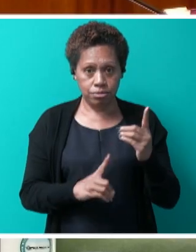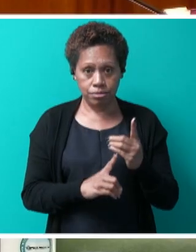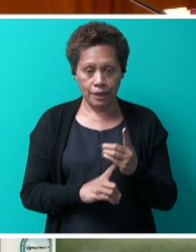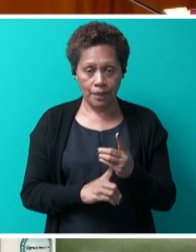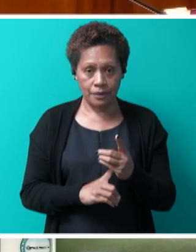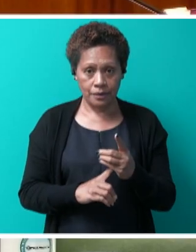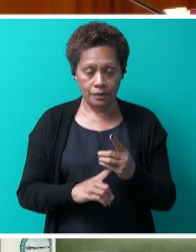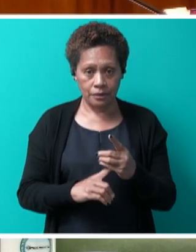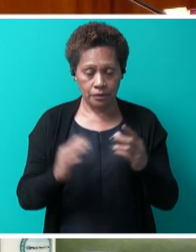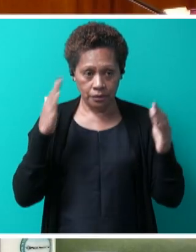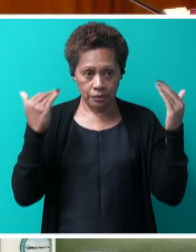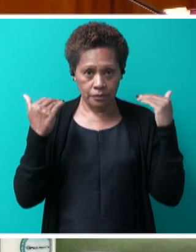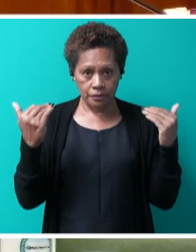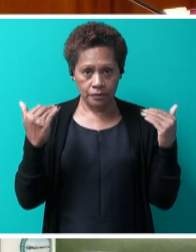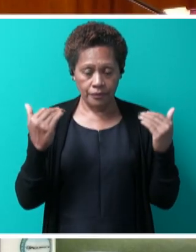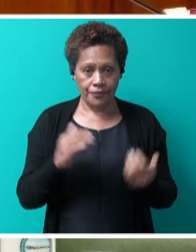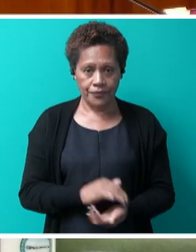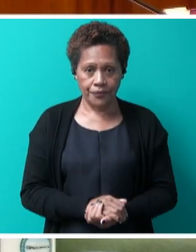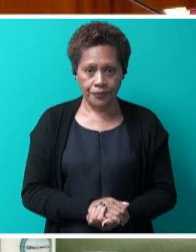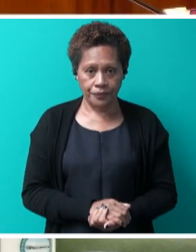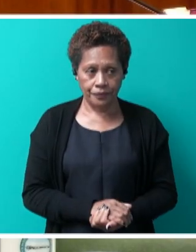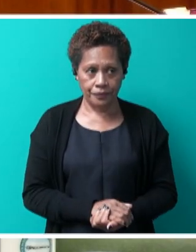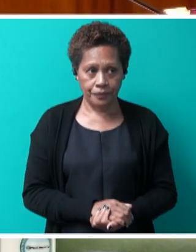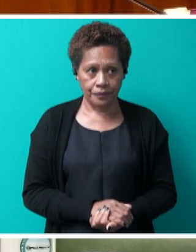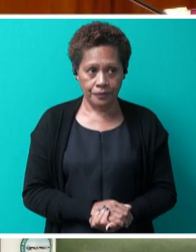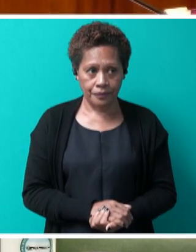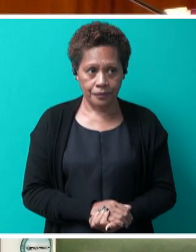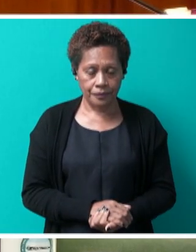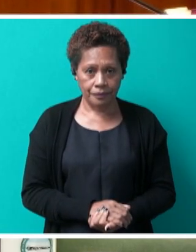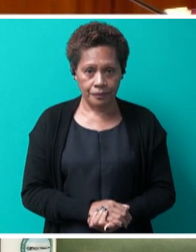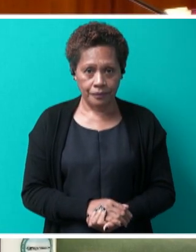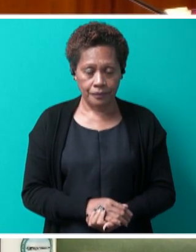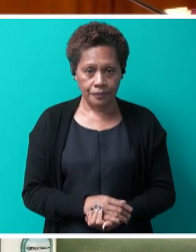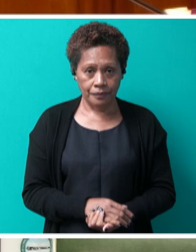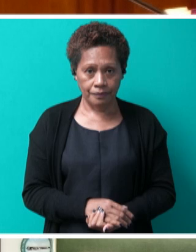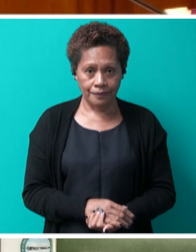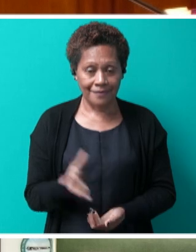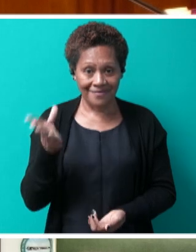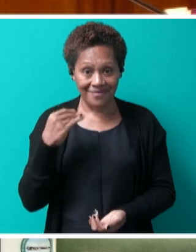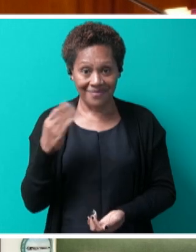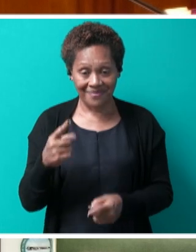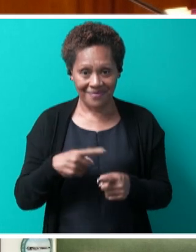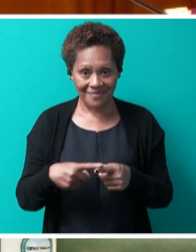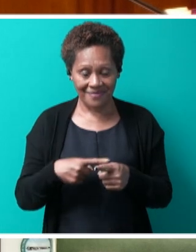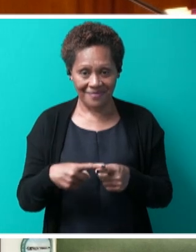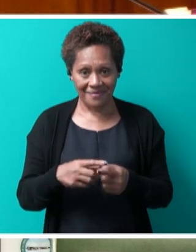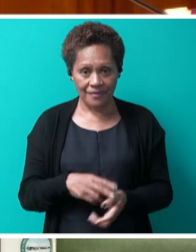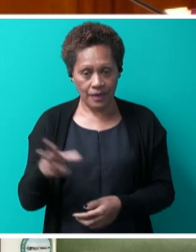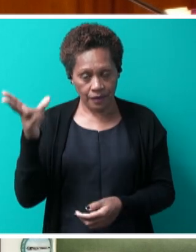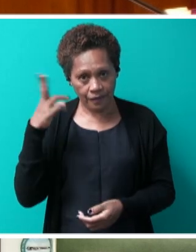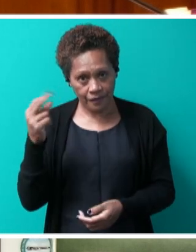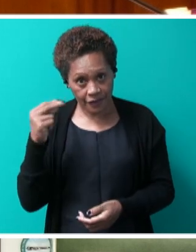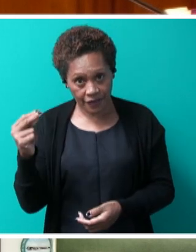first of all, speak in English, then later on in the middle I will change to vernacular language and come back to